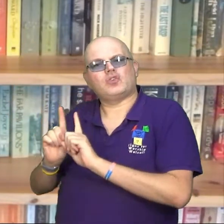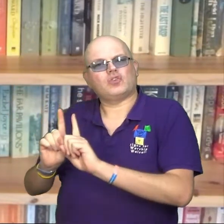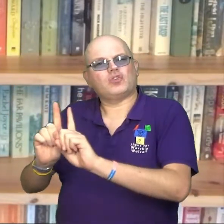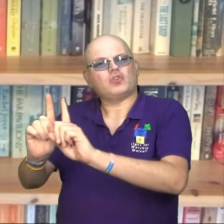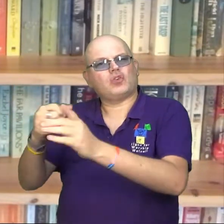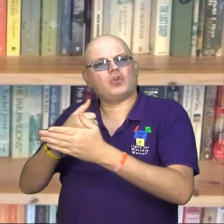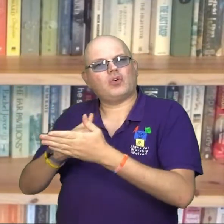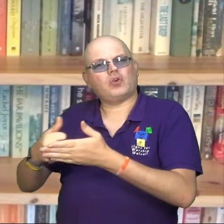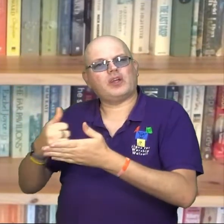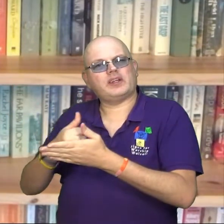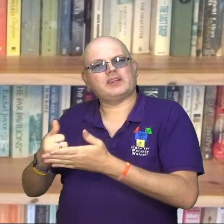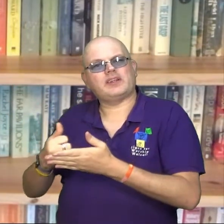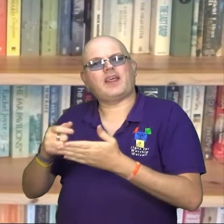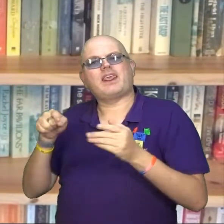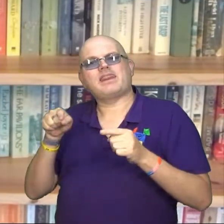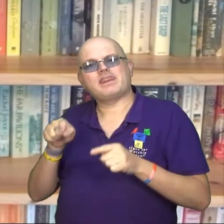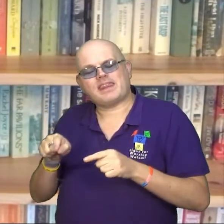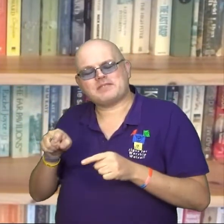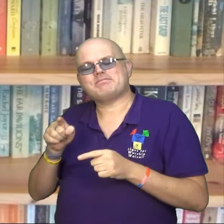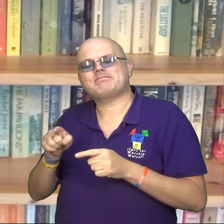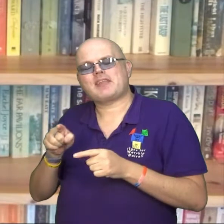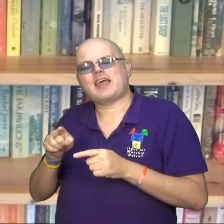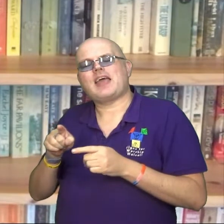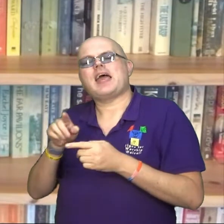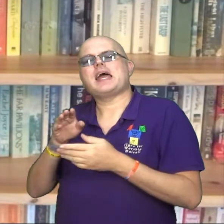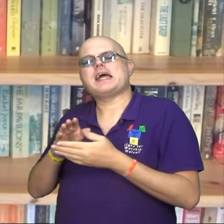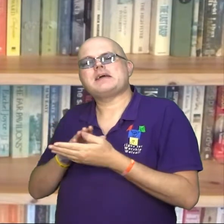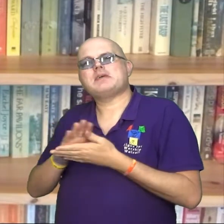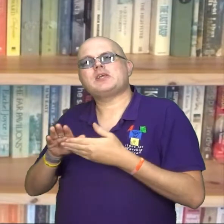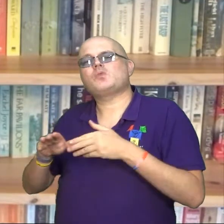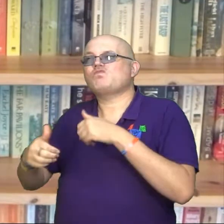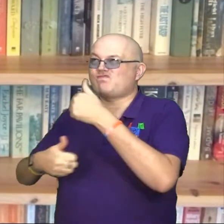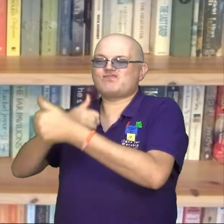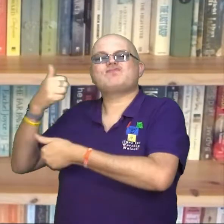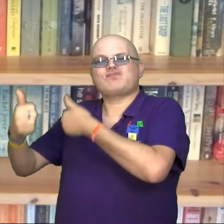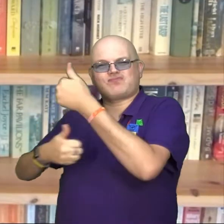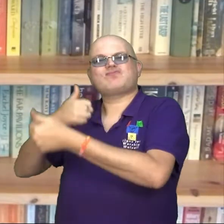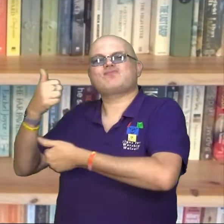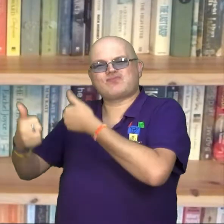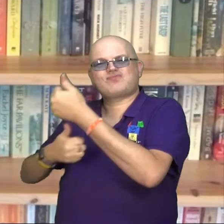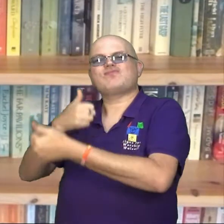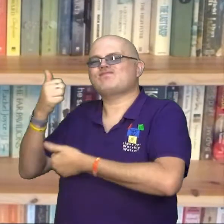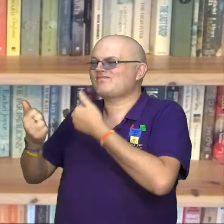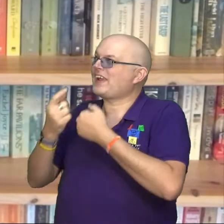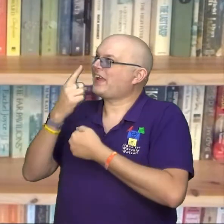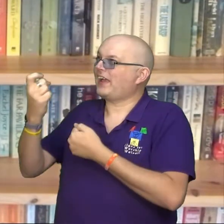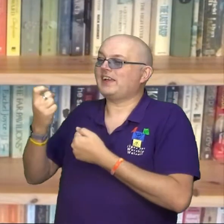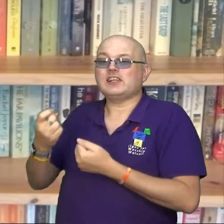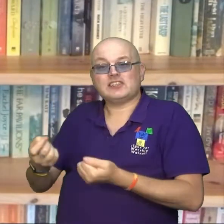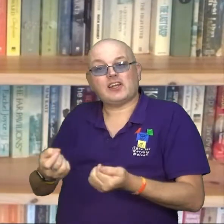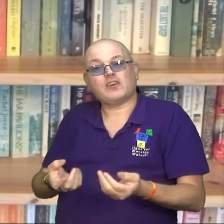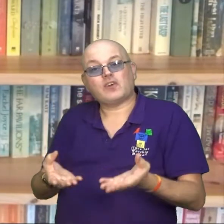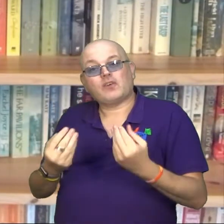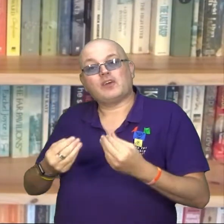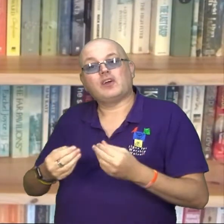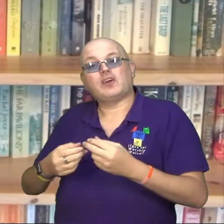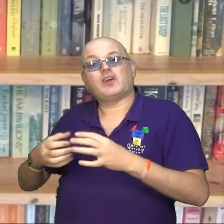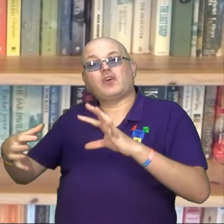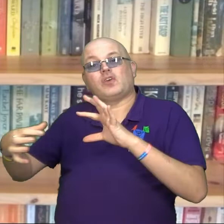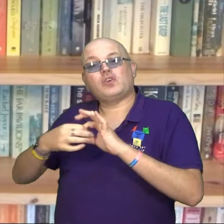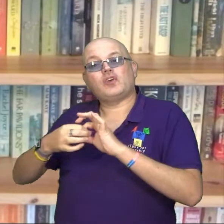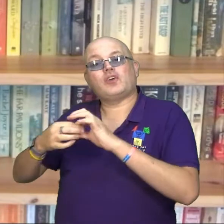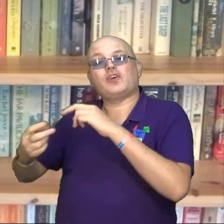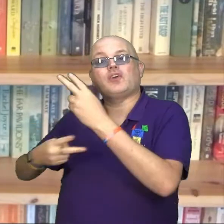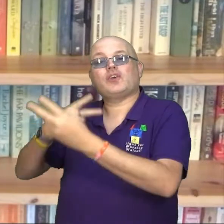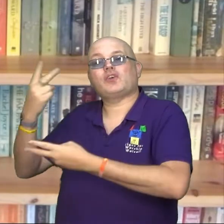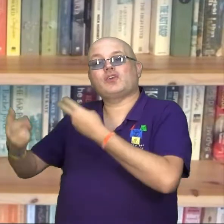go through difficult times. And that is reason enough to praise and worship God. So can I invite you to join with me in